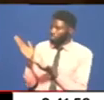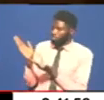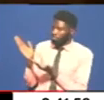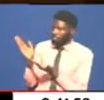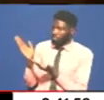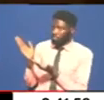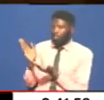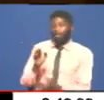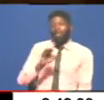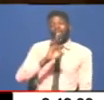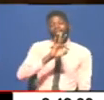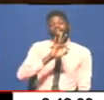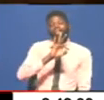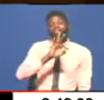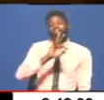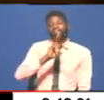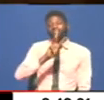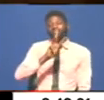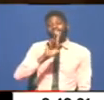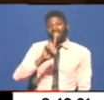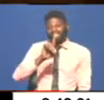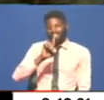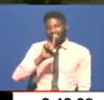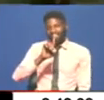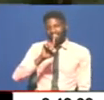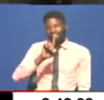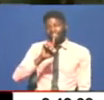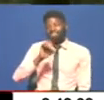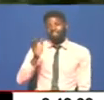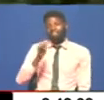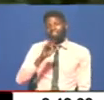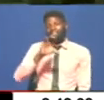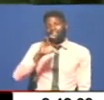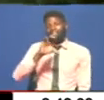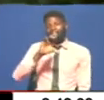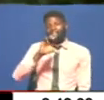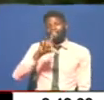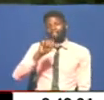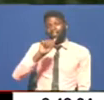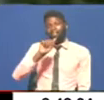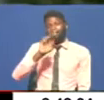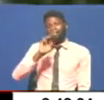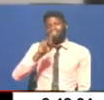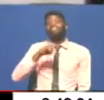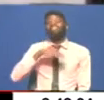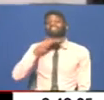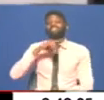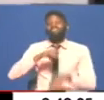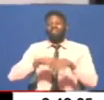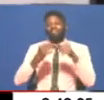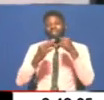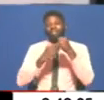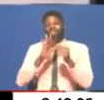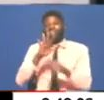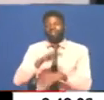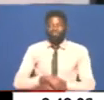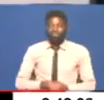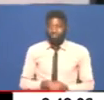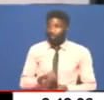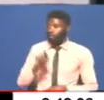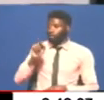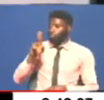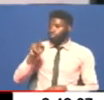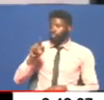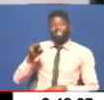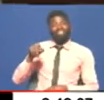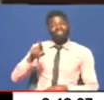F.W. de Klerk, who died at the age of 85. A contemporary of Nelson Mandela, Tutu was awarded the Nobel Peace